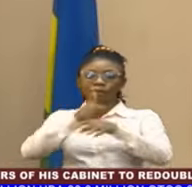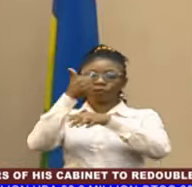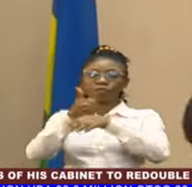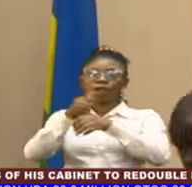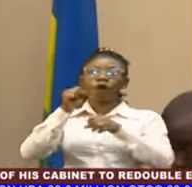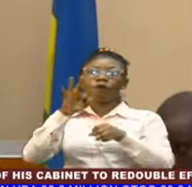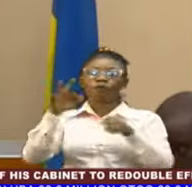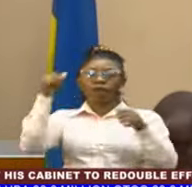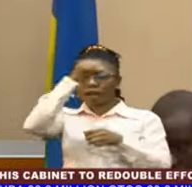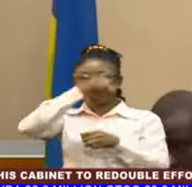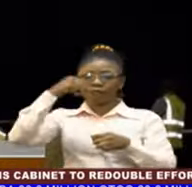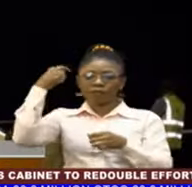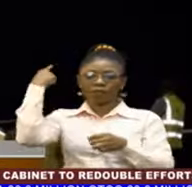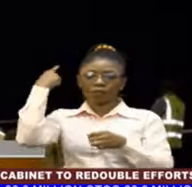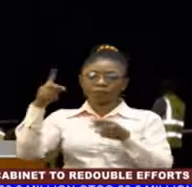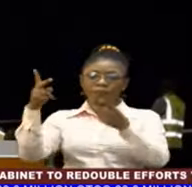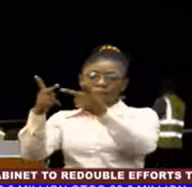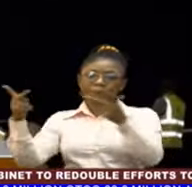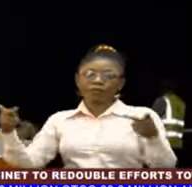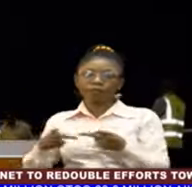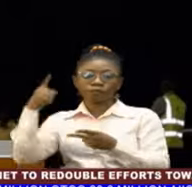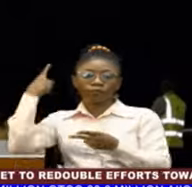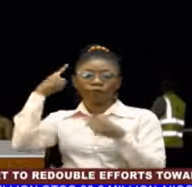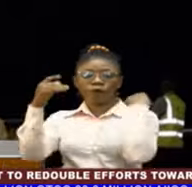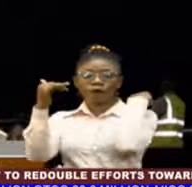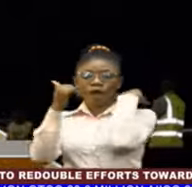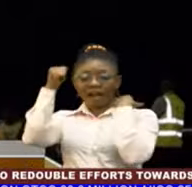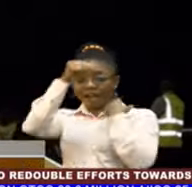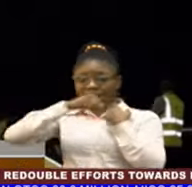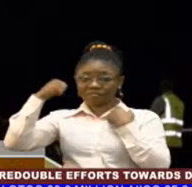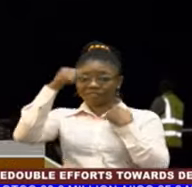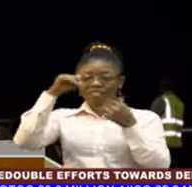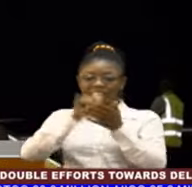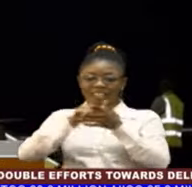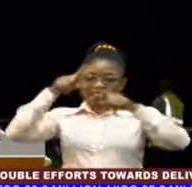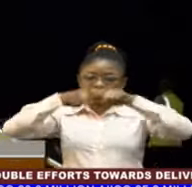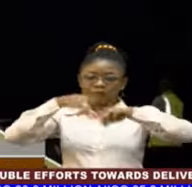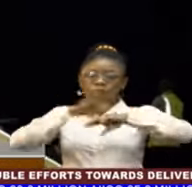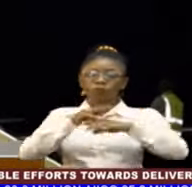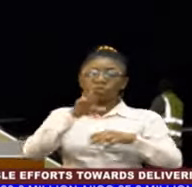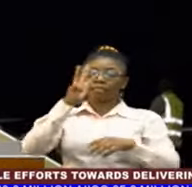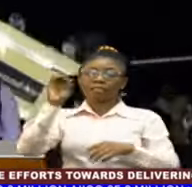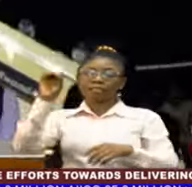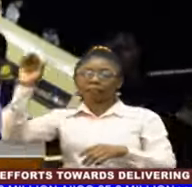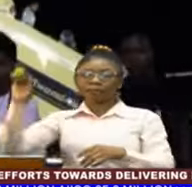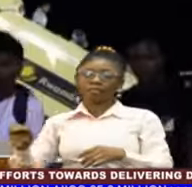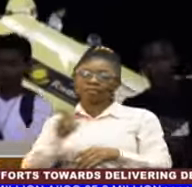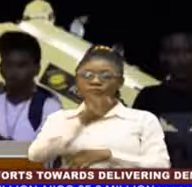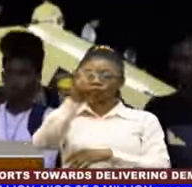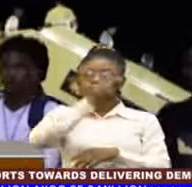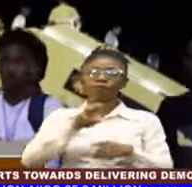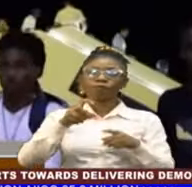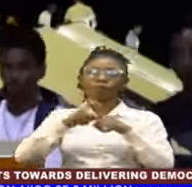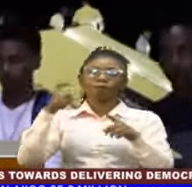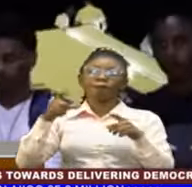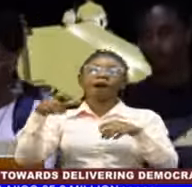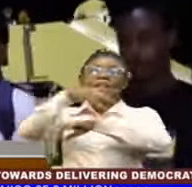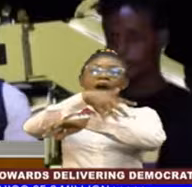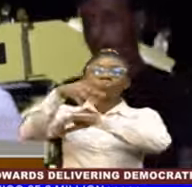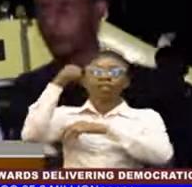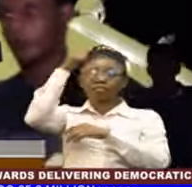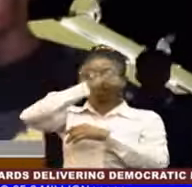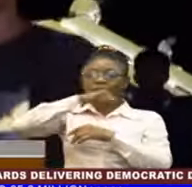unified tourism destination for a continent that still relies on 60% of its tourism from outside Africa, according